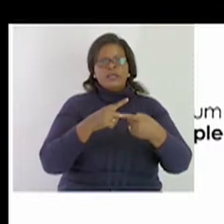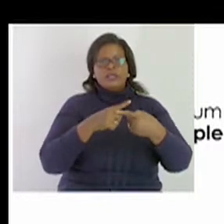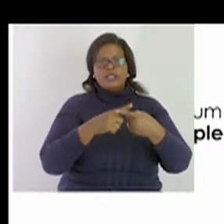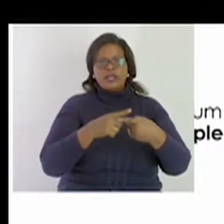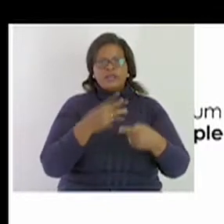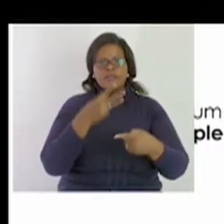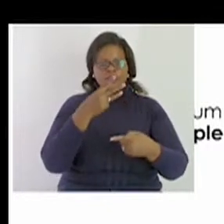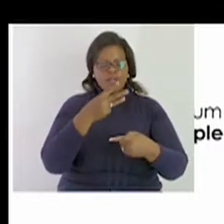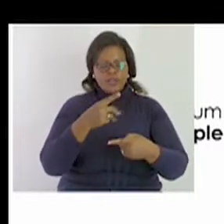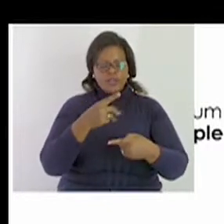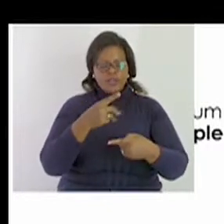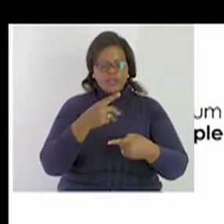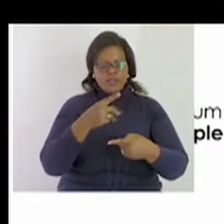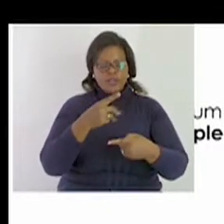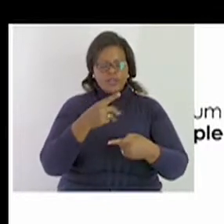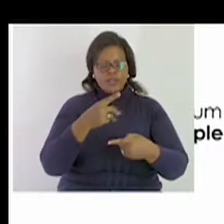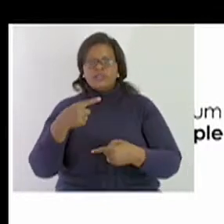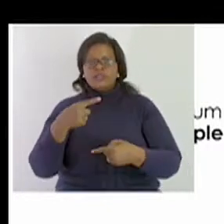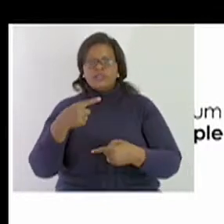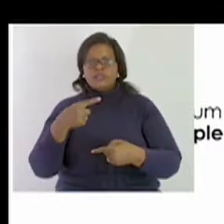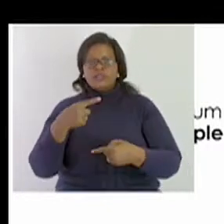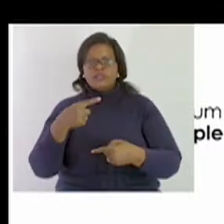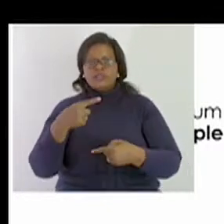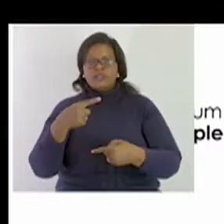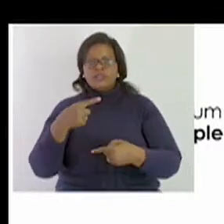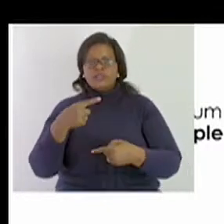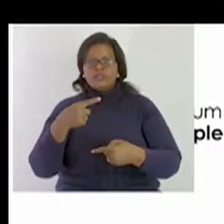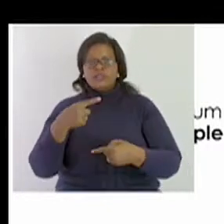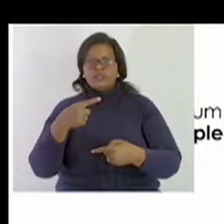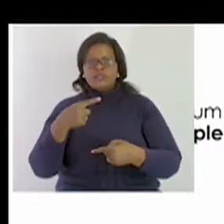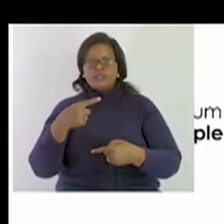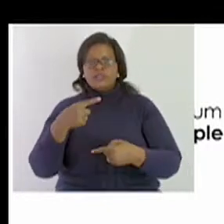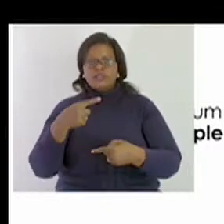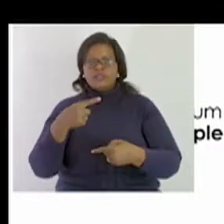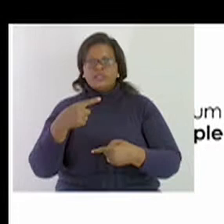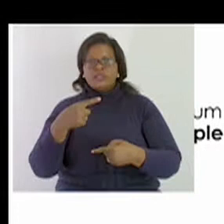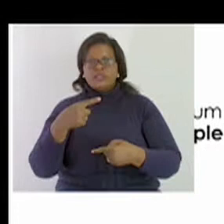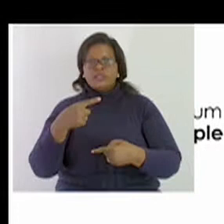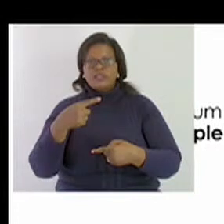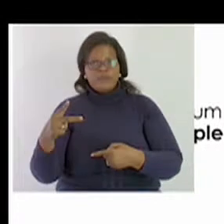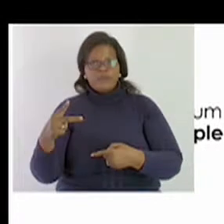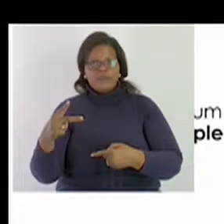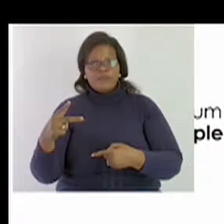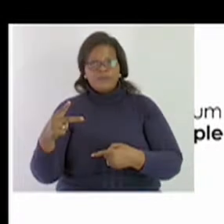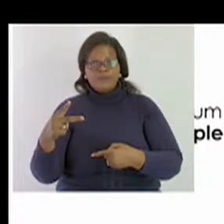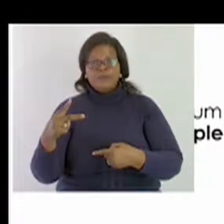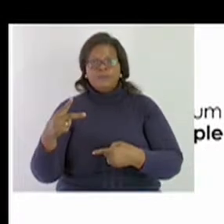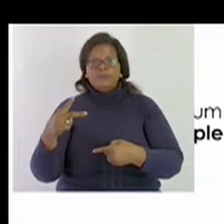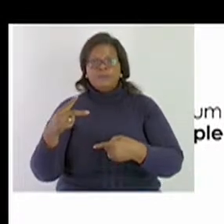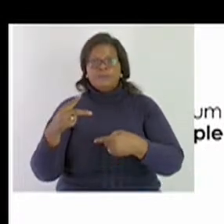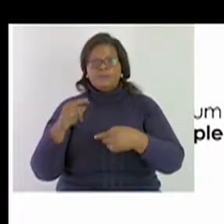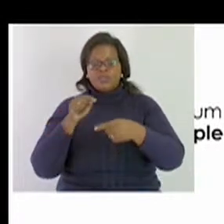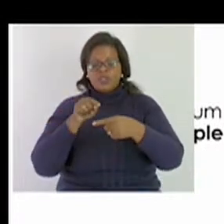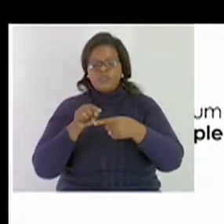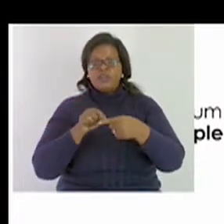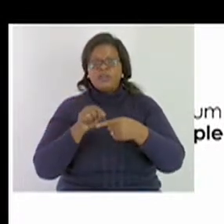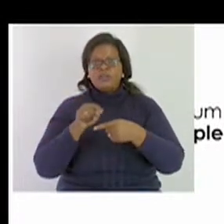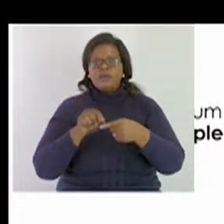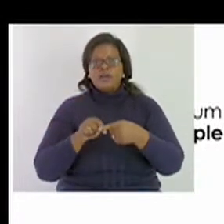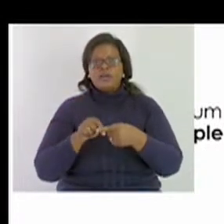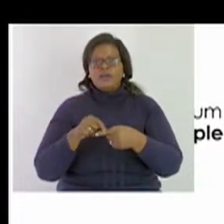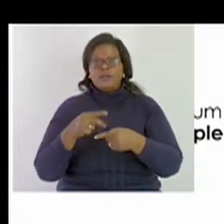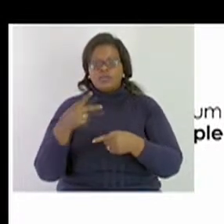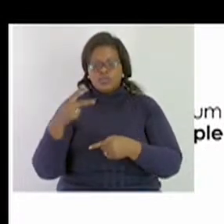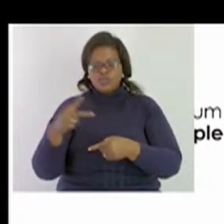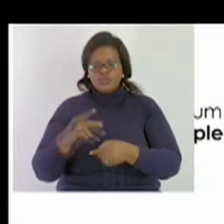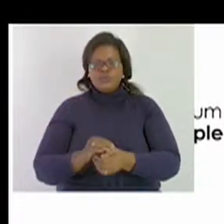3 minus, and the answer to the operation is 12 divided by